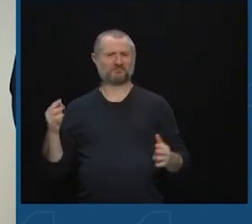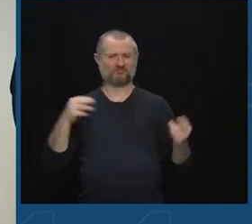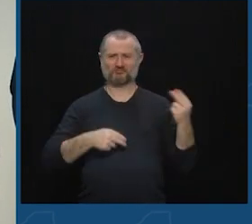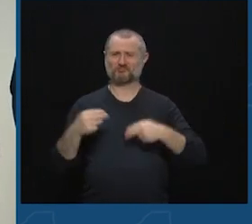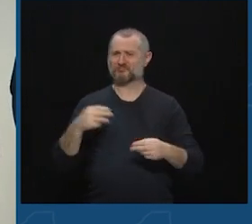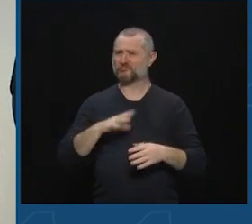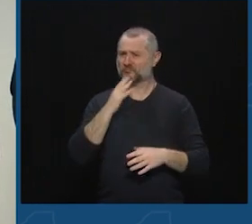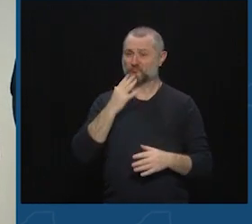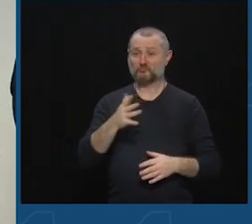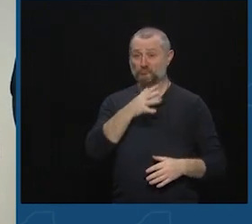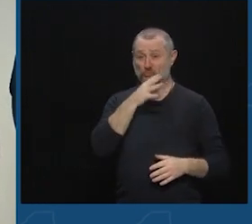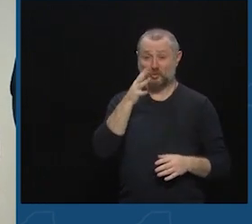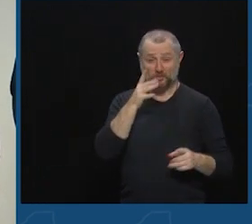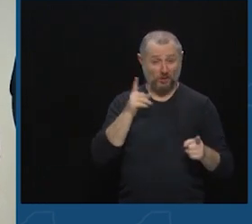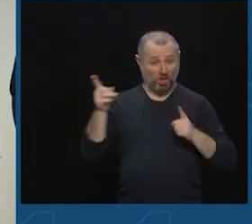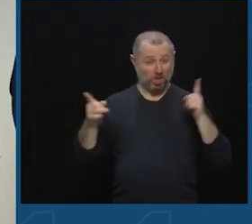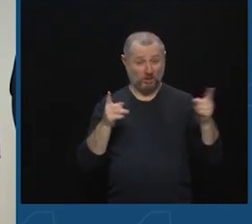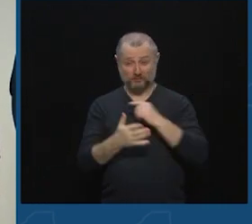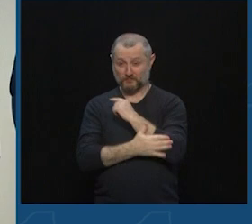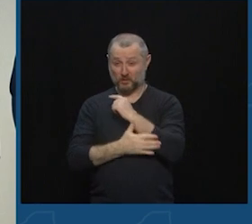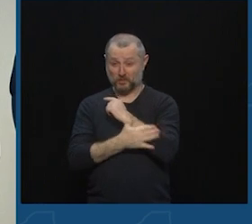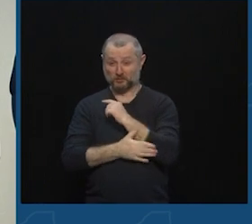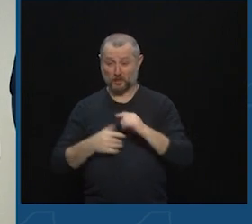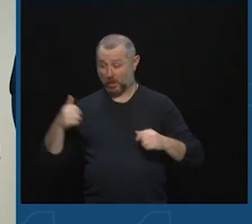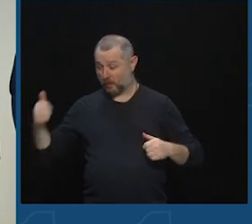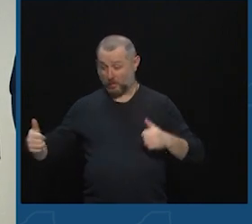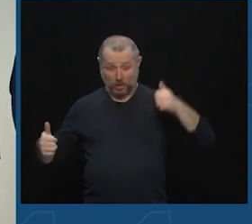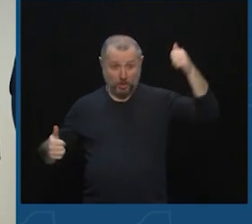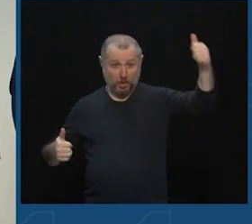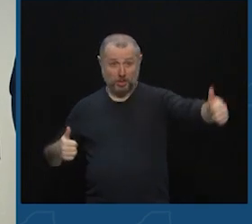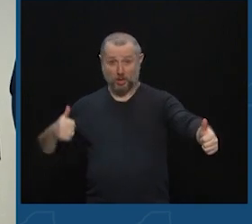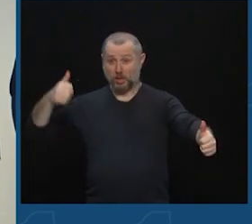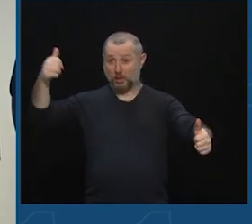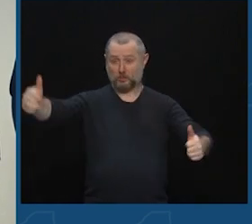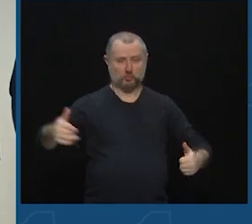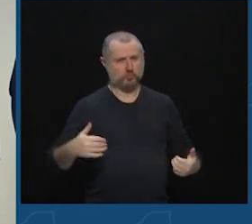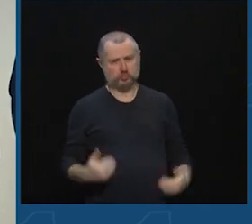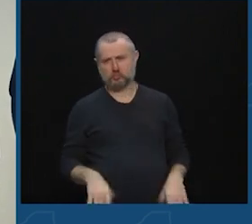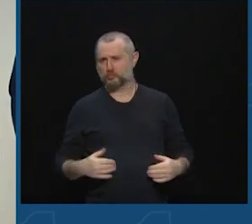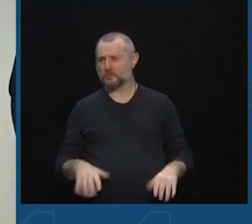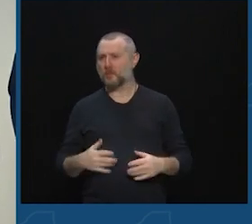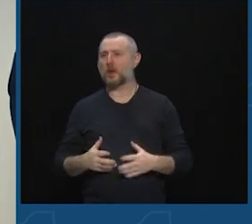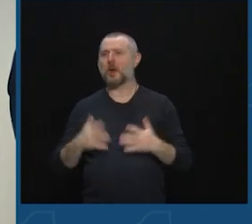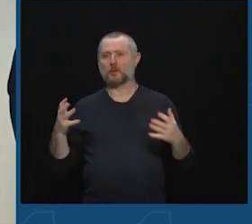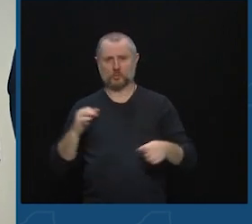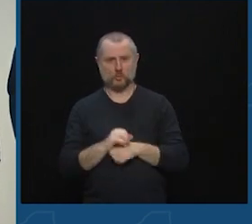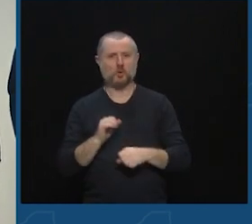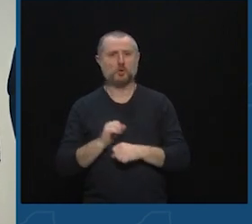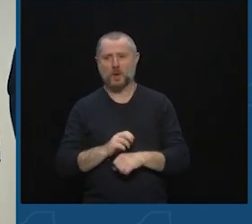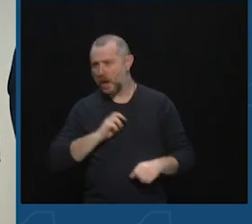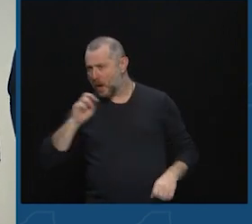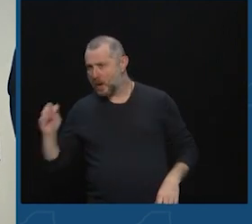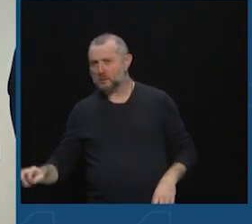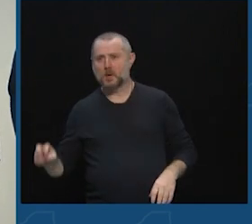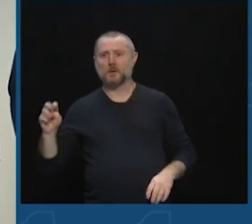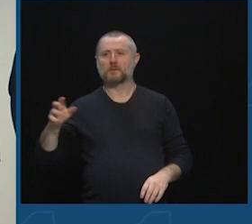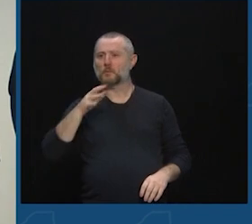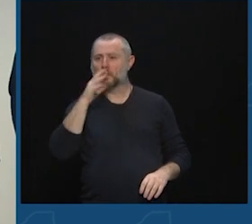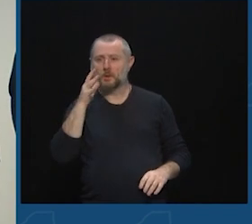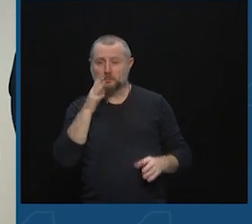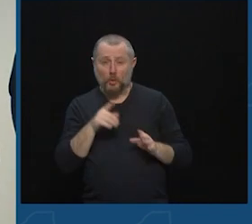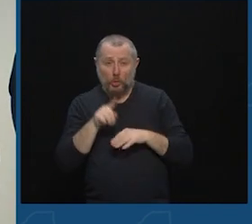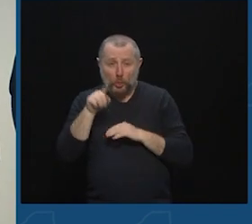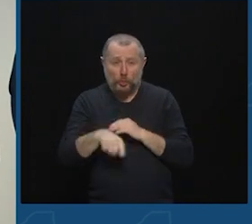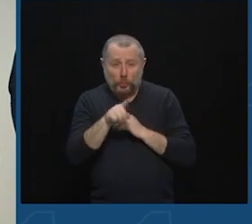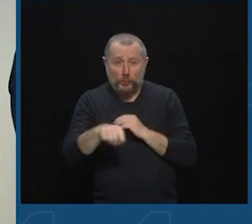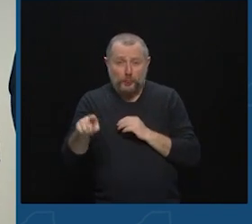do this. This is not going to one neighborhood in suburbia. This is far-reaching, a lot of rural roads, hundreds, thousands